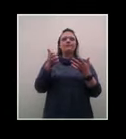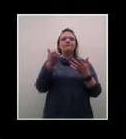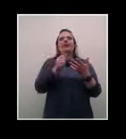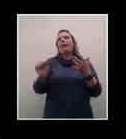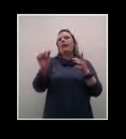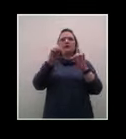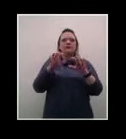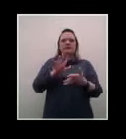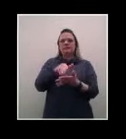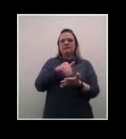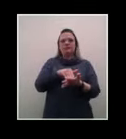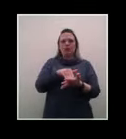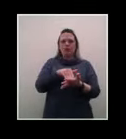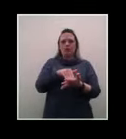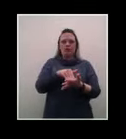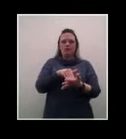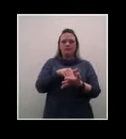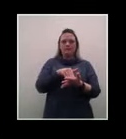testing centers